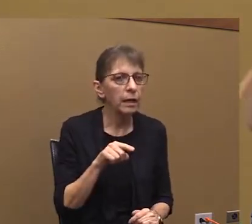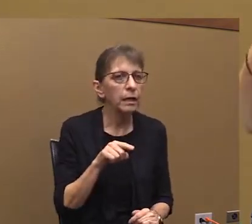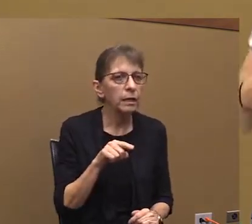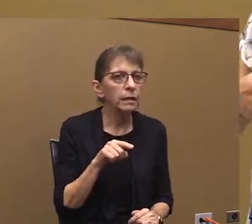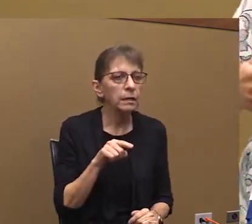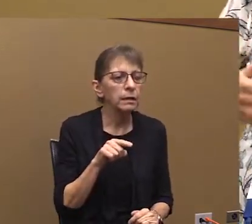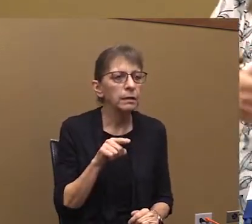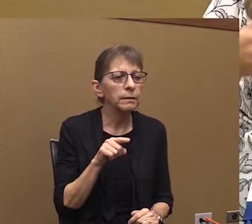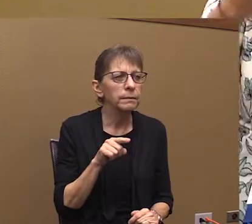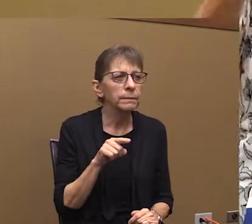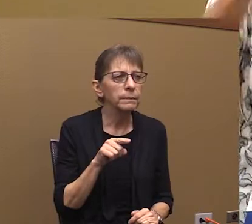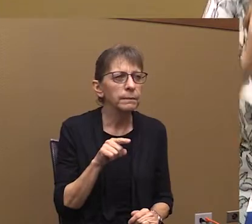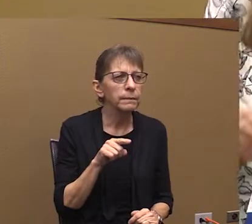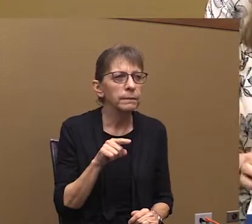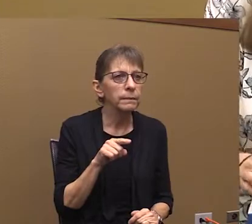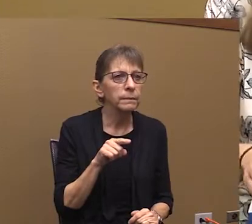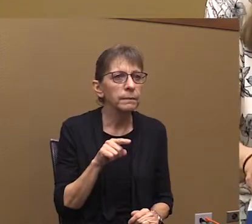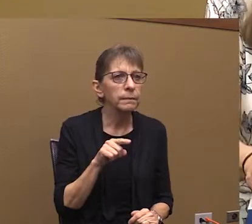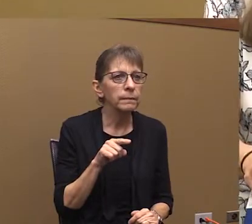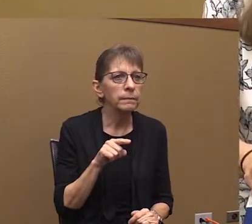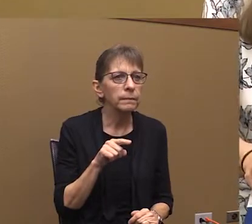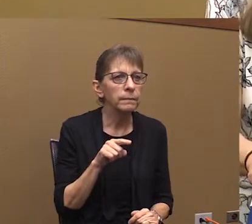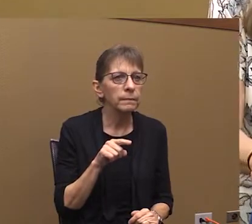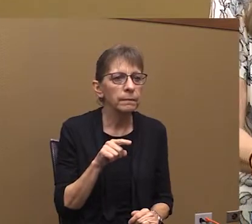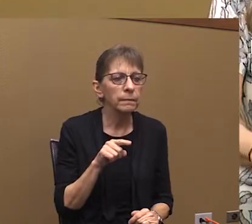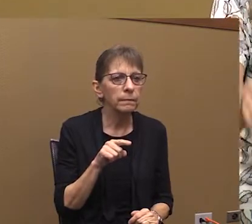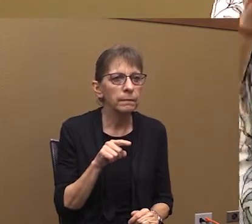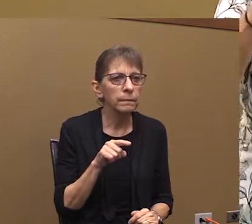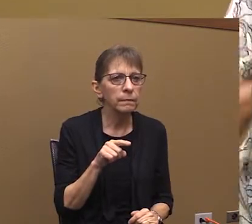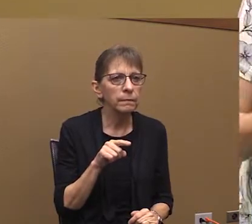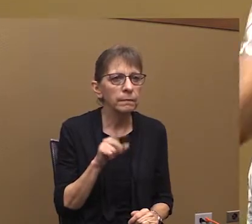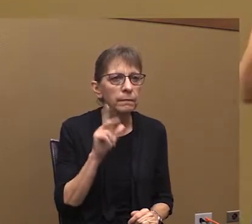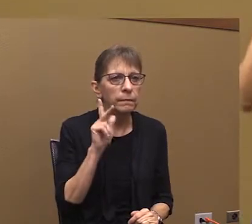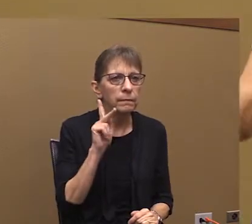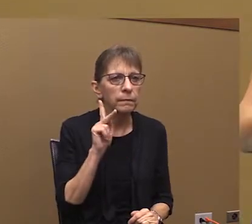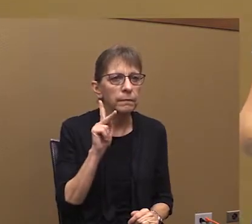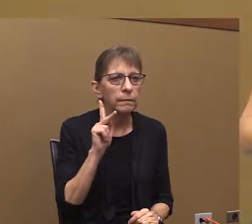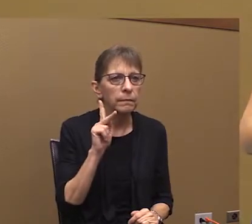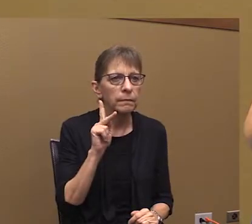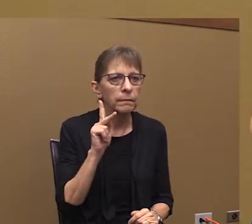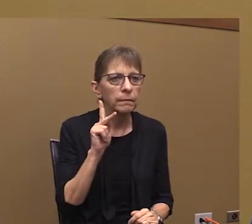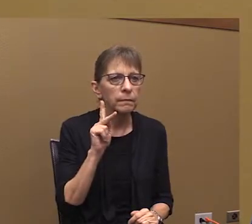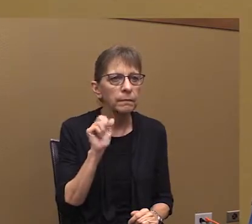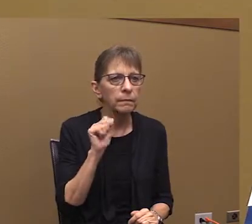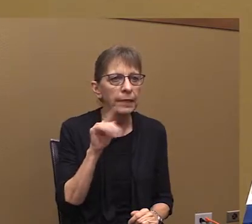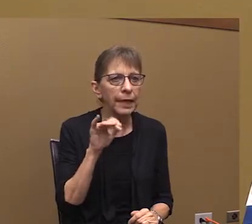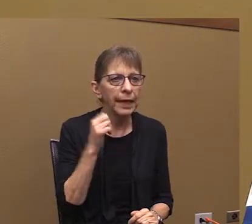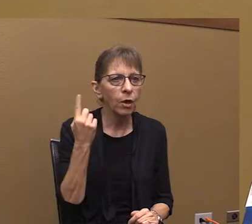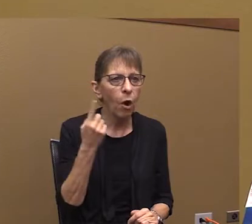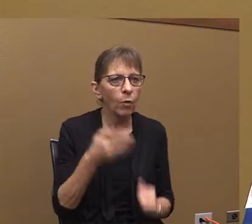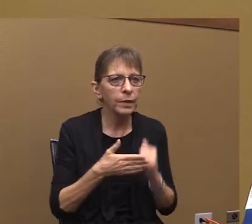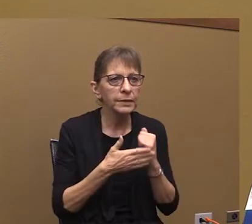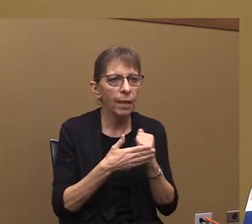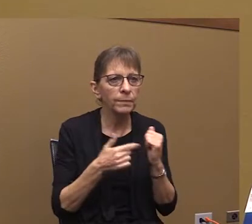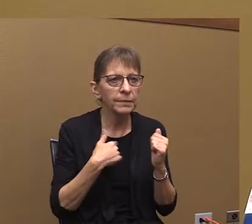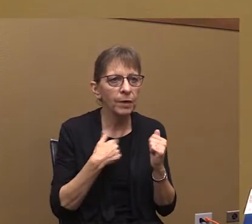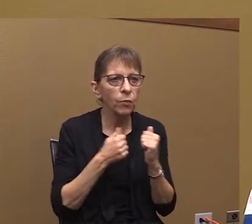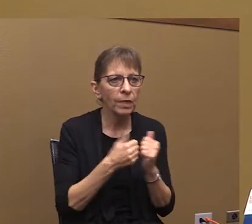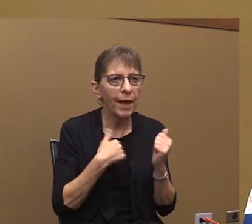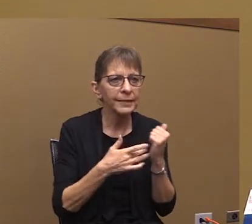forward because you want them to be successful. Could you please repeat what you said? Oh, I'm sorry, that,